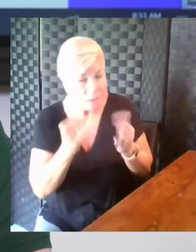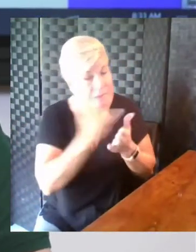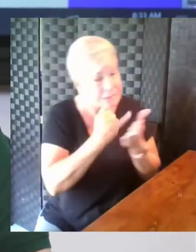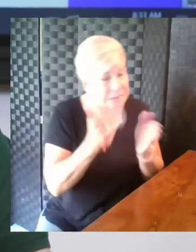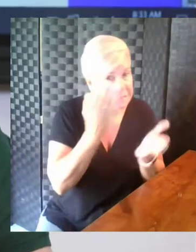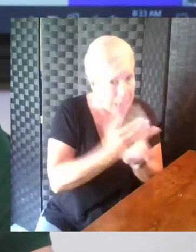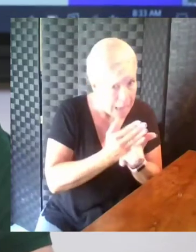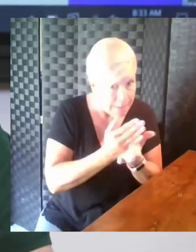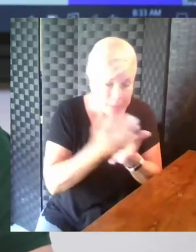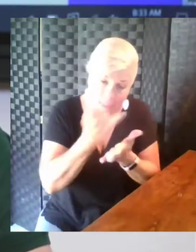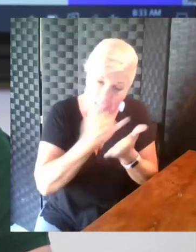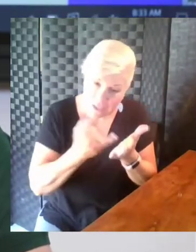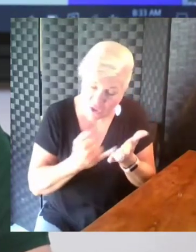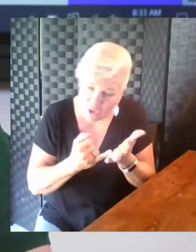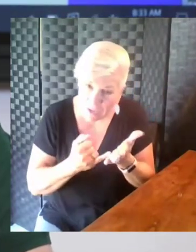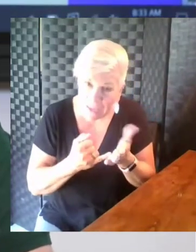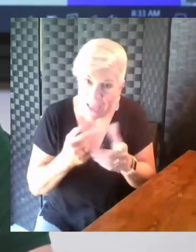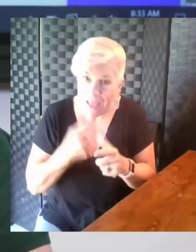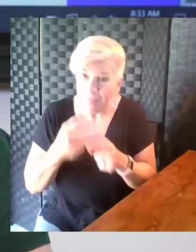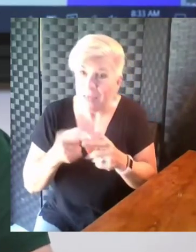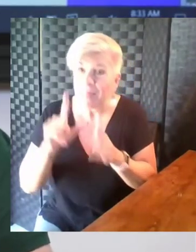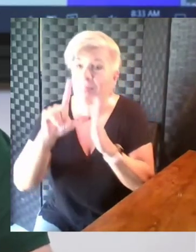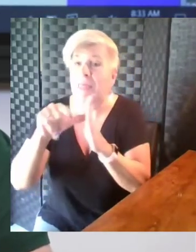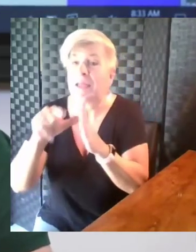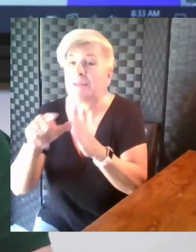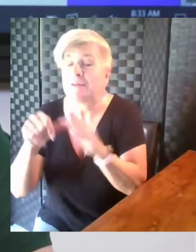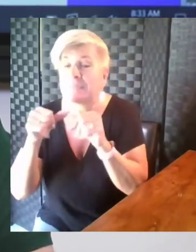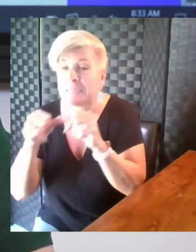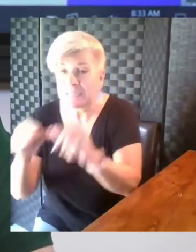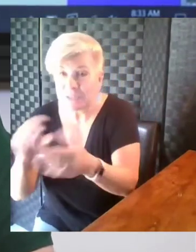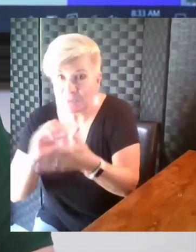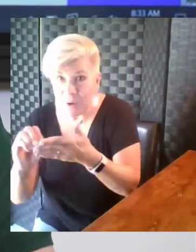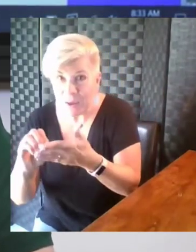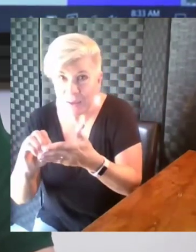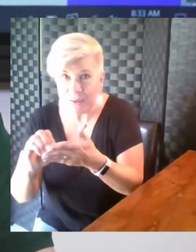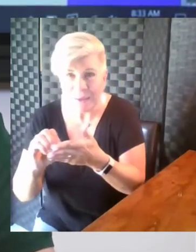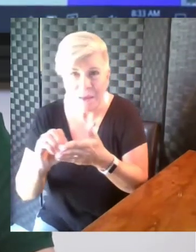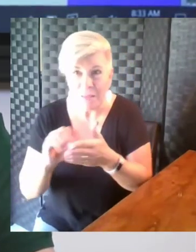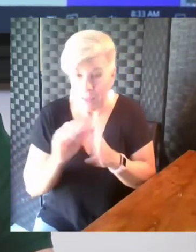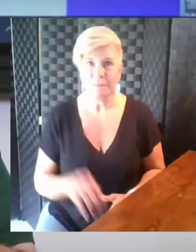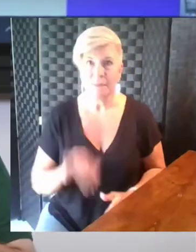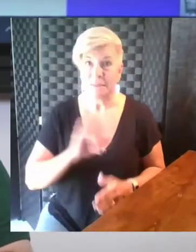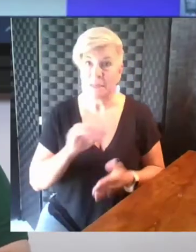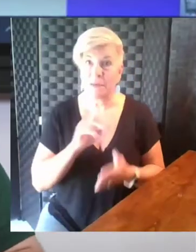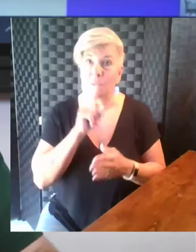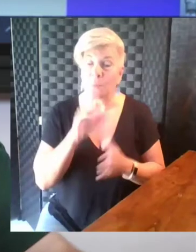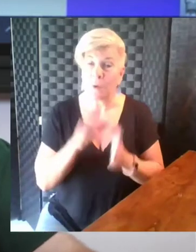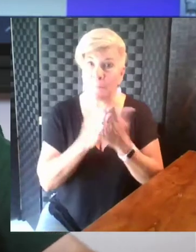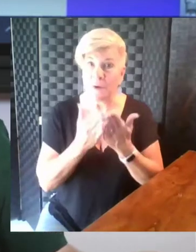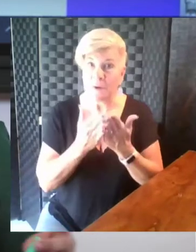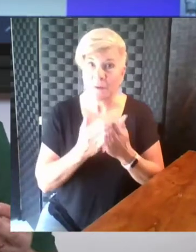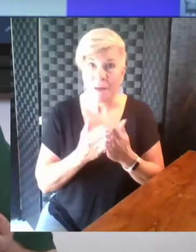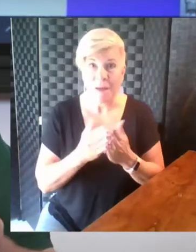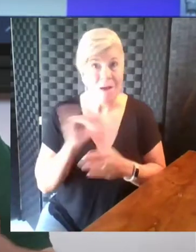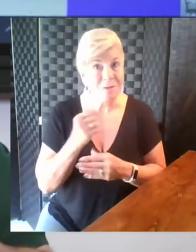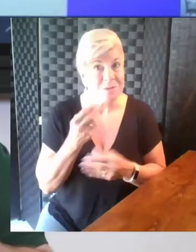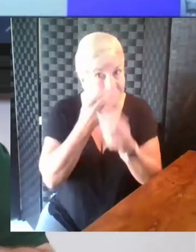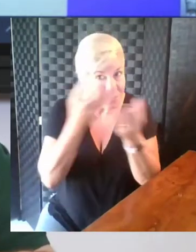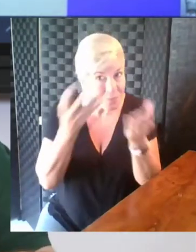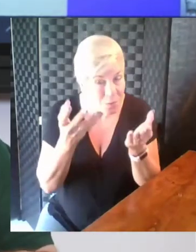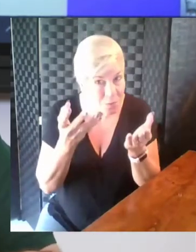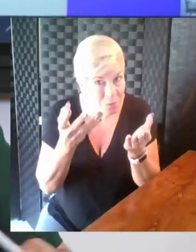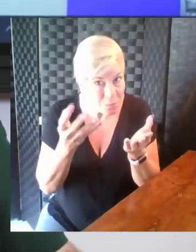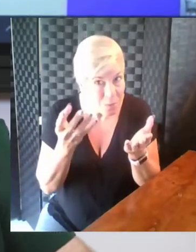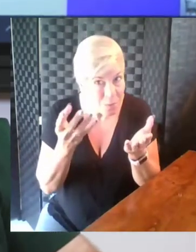read. A real book's never just one page, right? It's got several pages. So this is the first time I'm going to do this. I'm going to write. The other thing I told you we're going to be writing in our